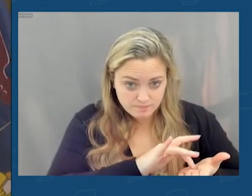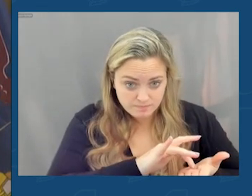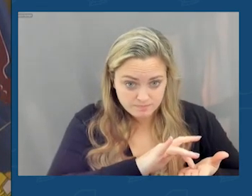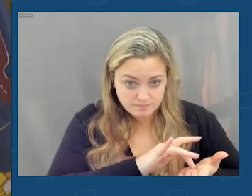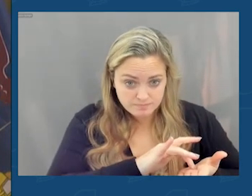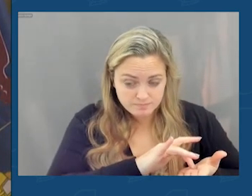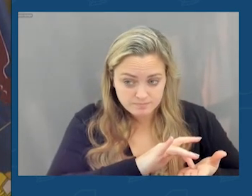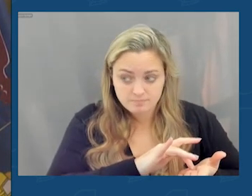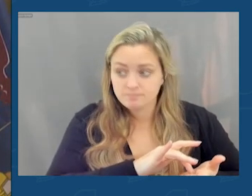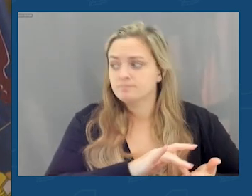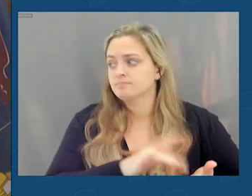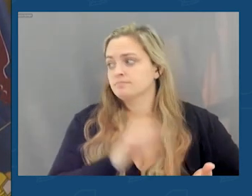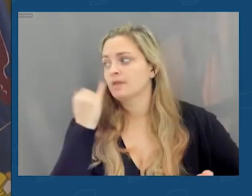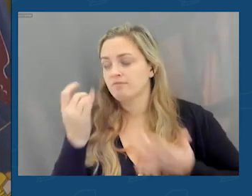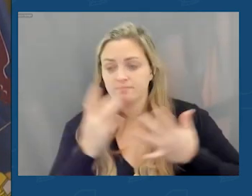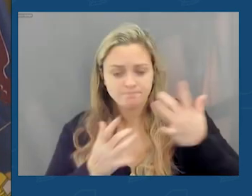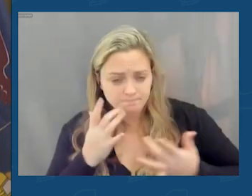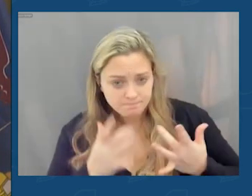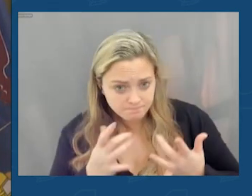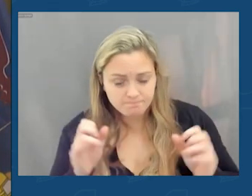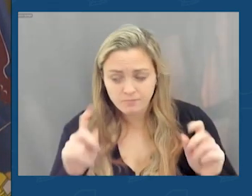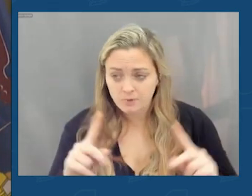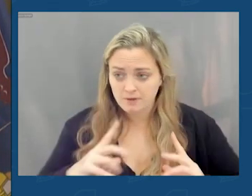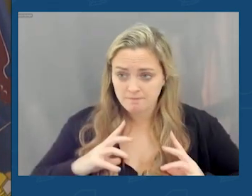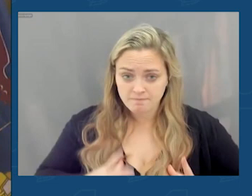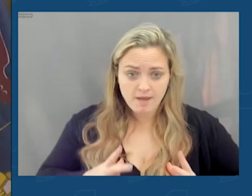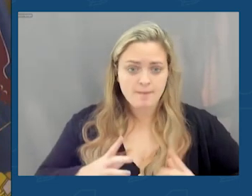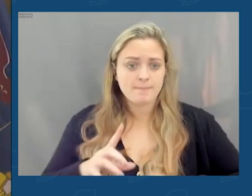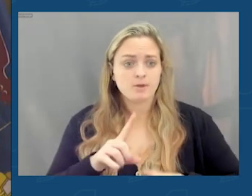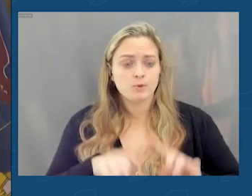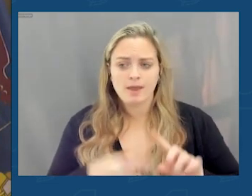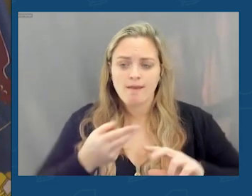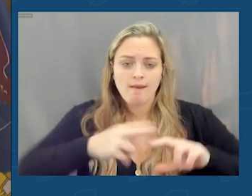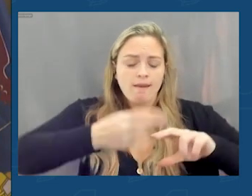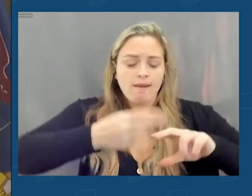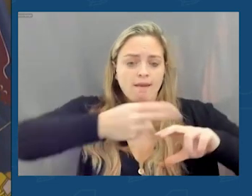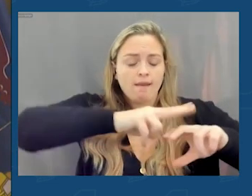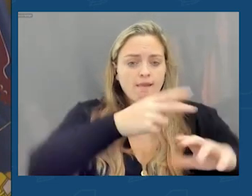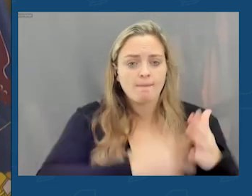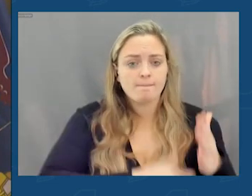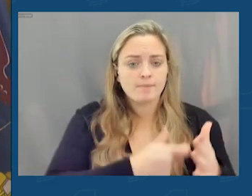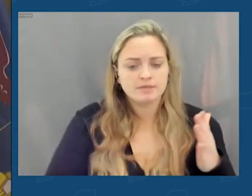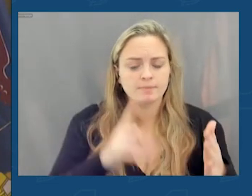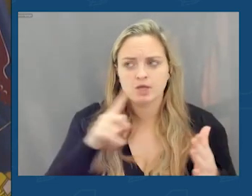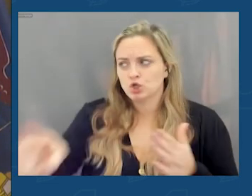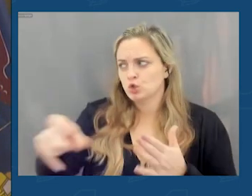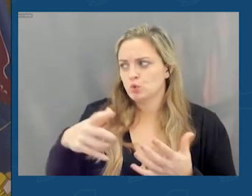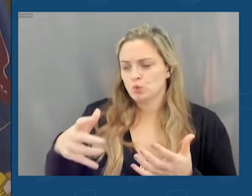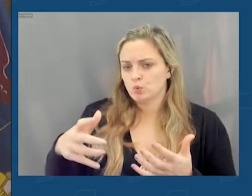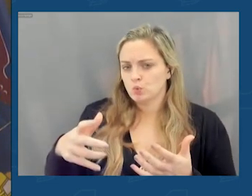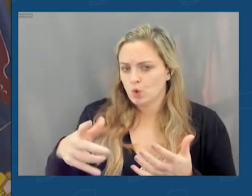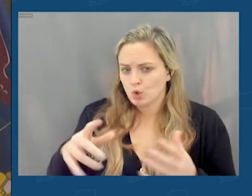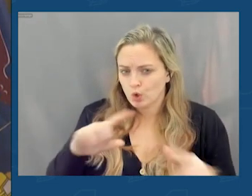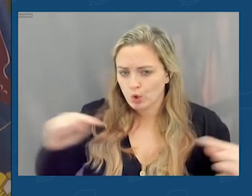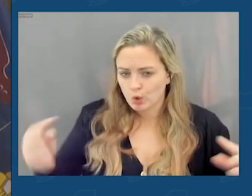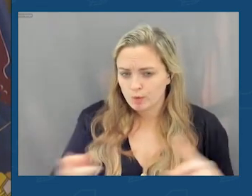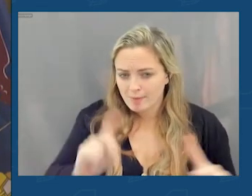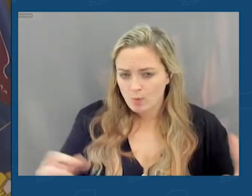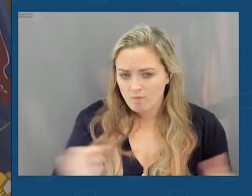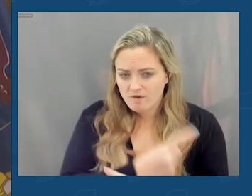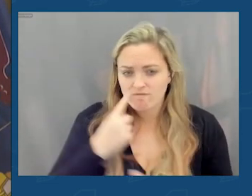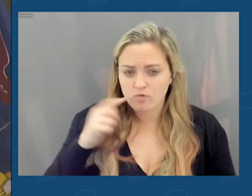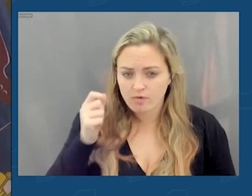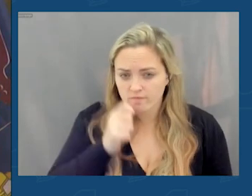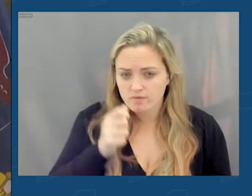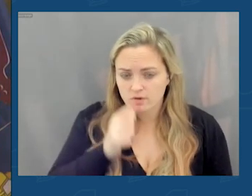There's a shortage, you're saying there's a shortage? Okay, but you can't jack up the prices because you're hurting the people that we're fighting for every single day. Two